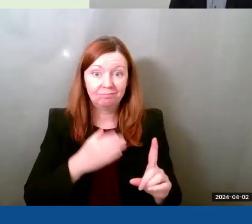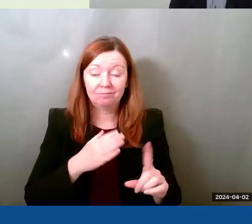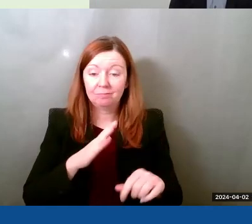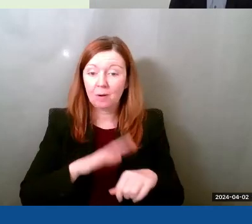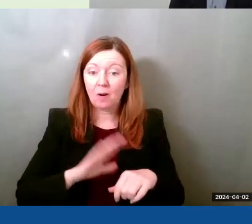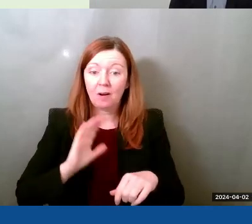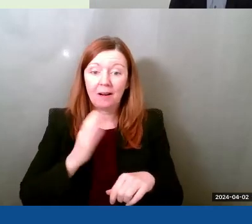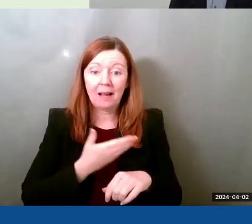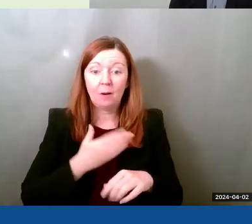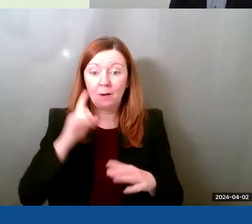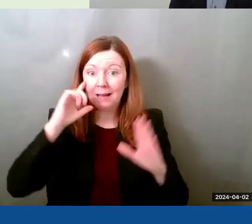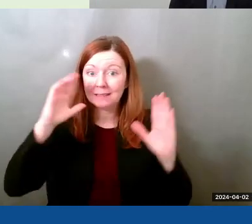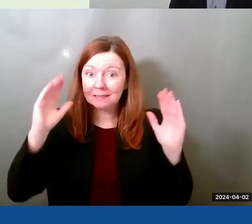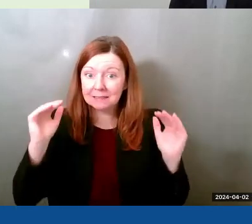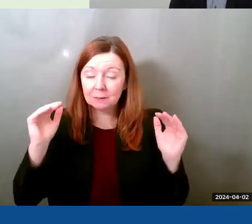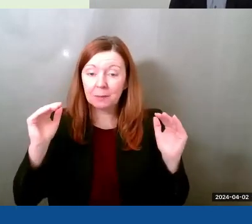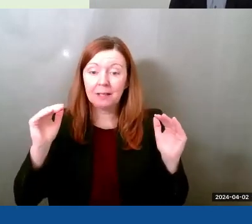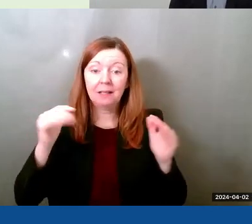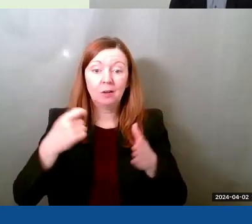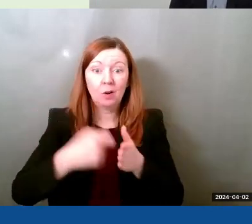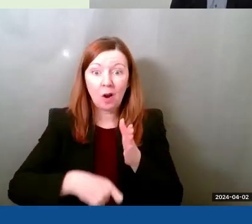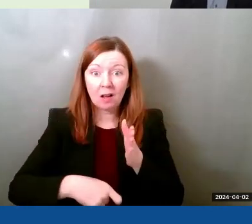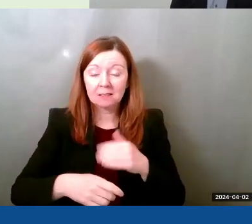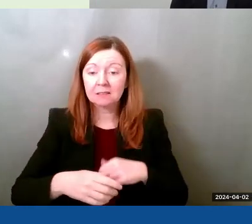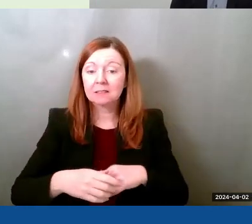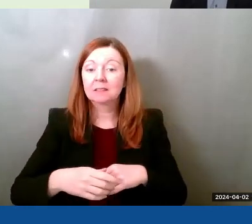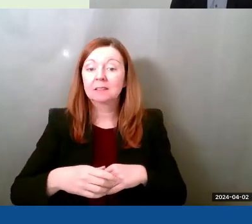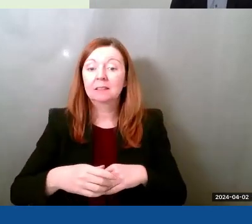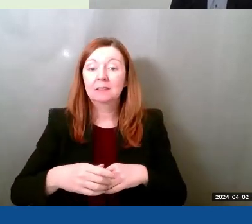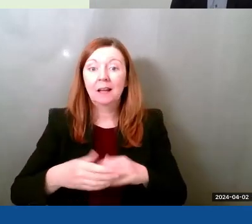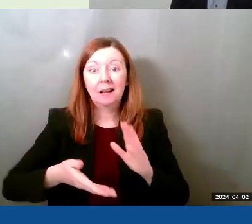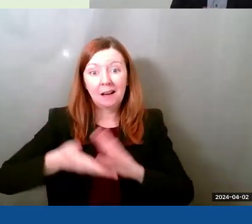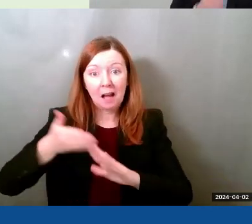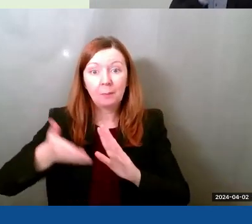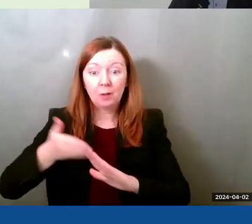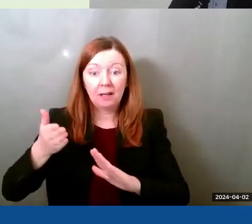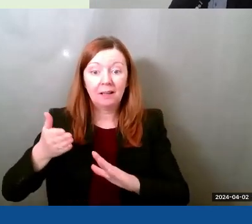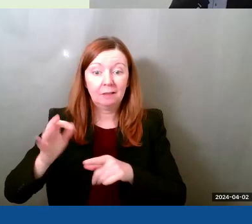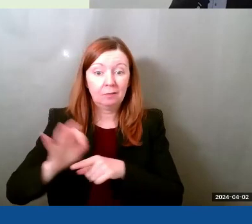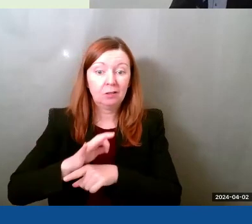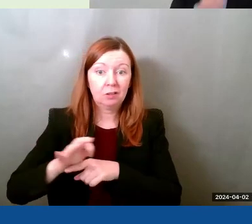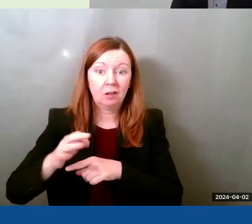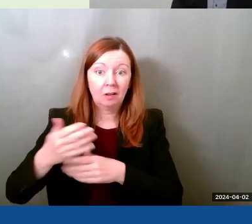our anticipated costs and operational